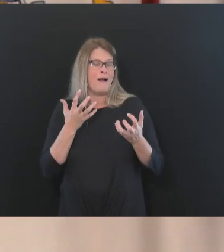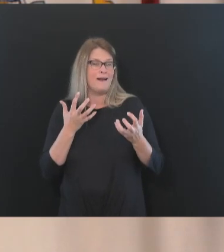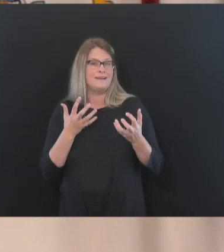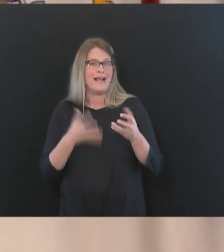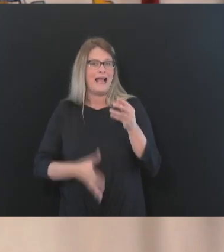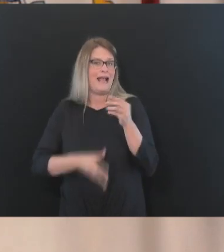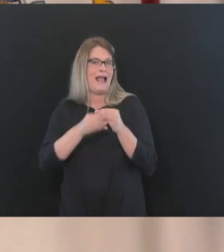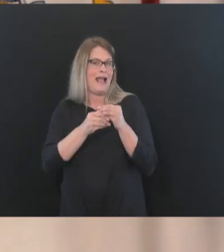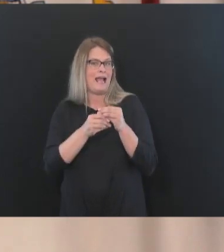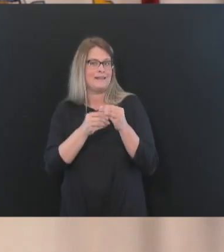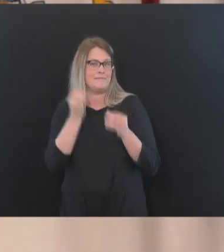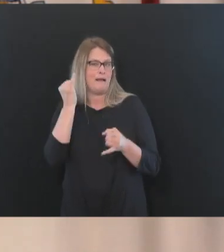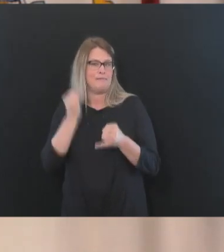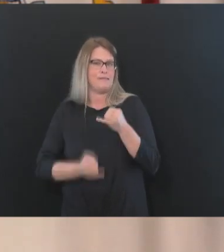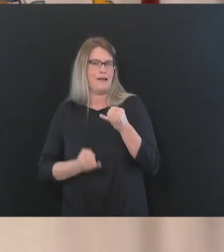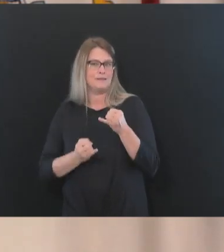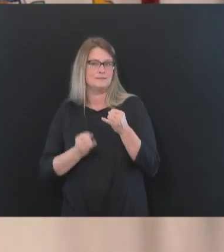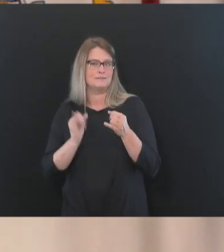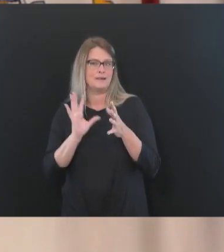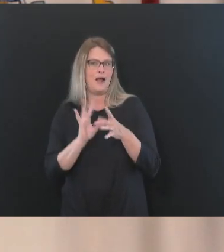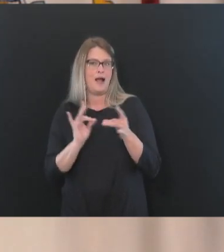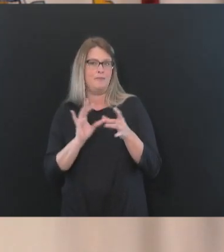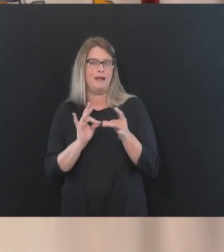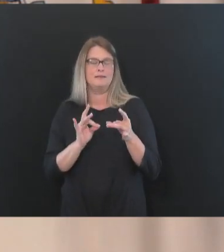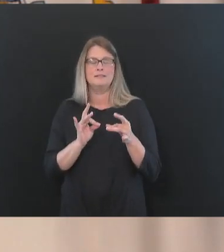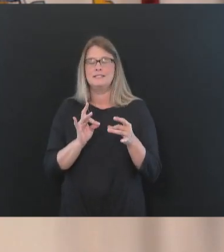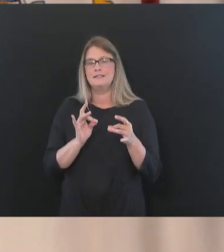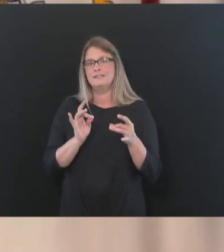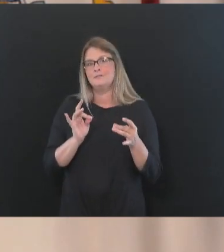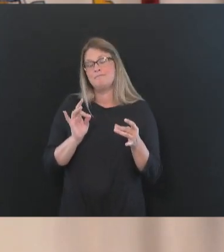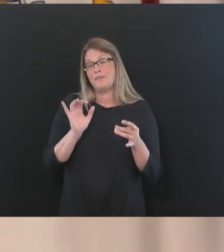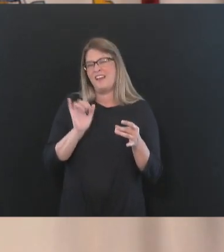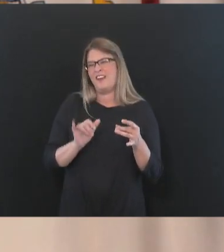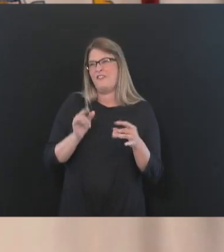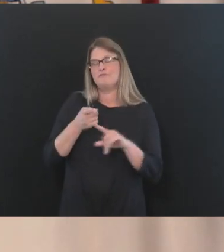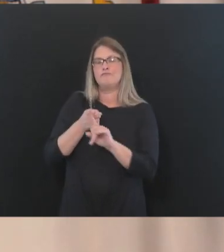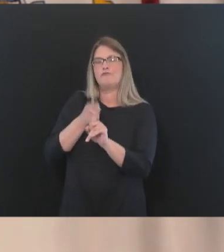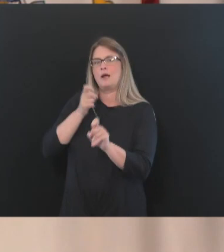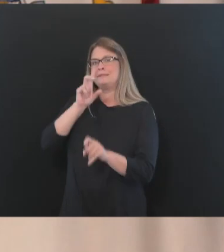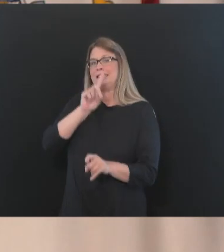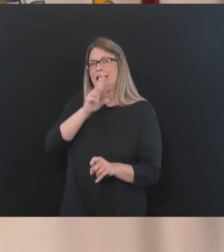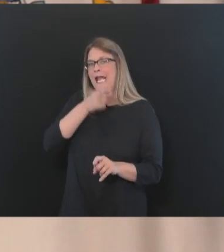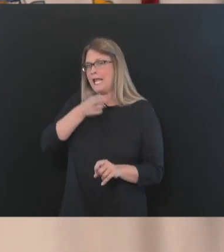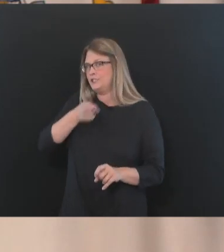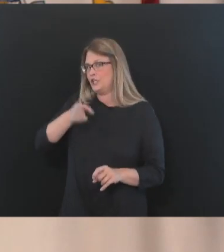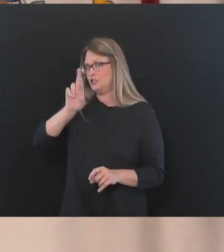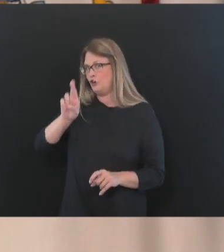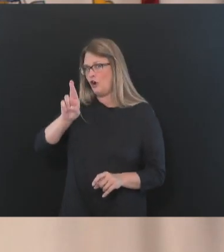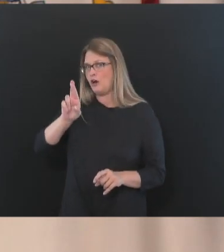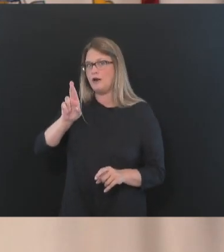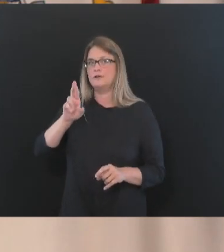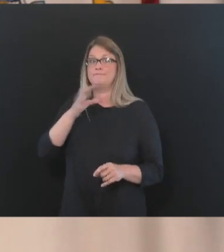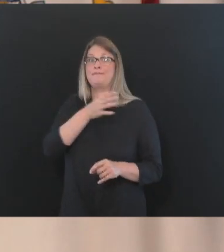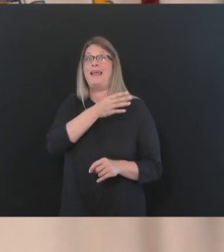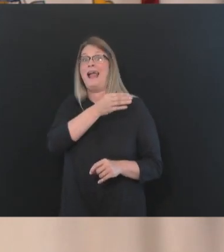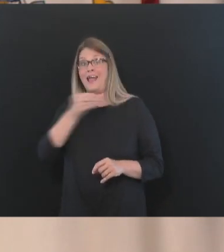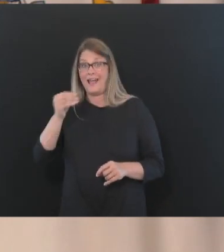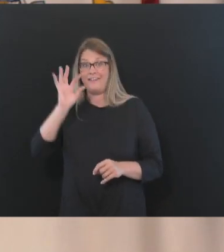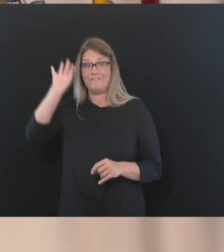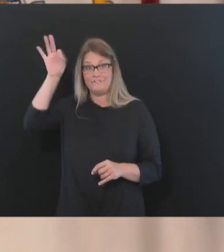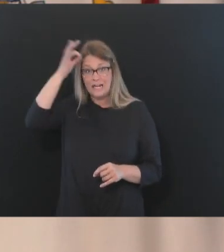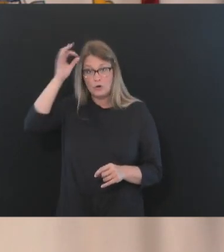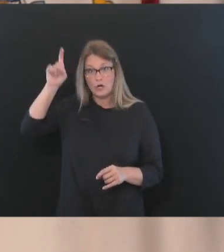something that has come either through our DHHR, has come to us from the federal government.